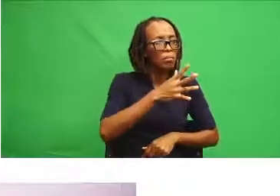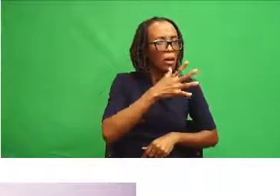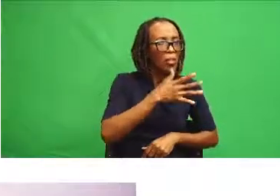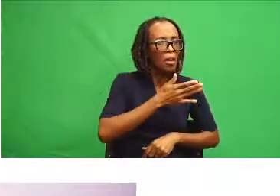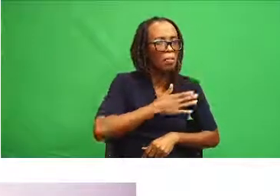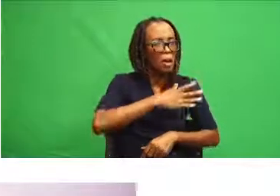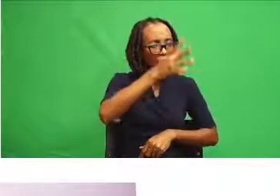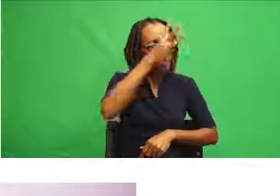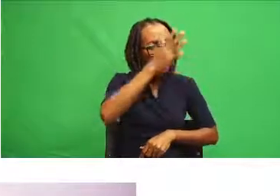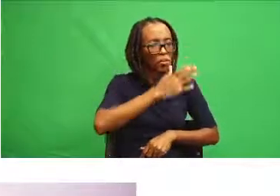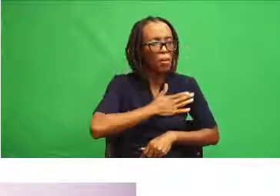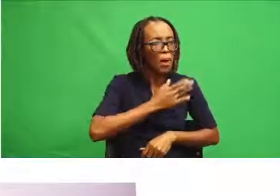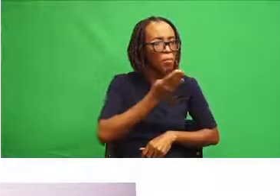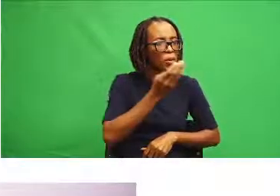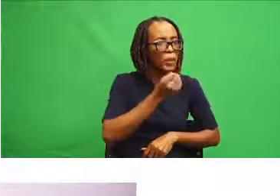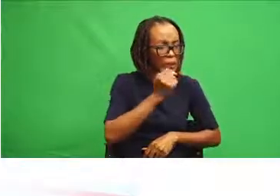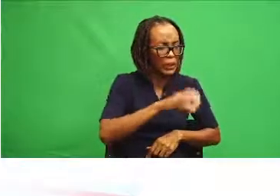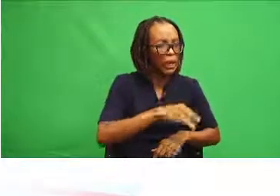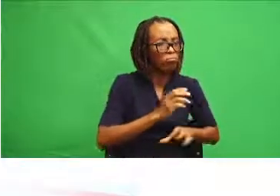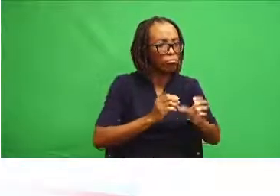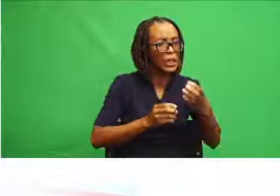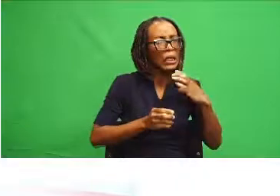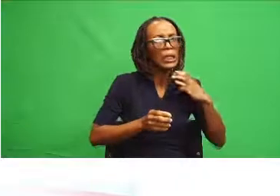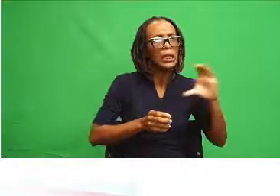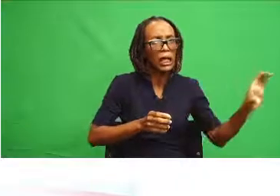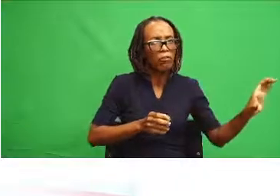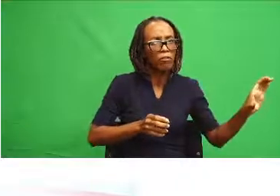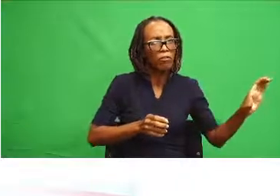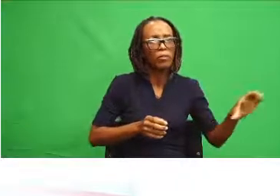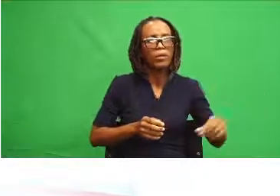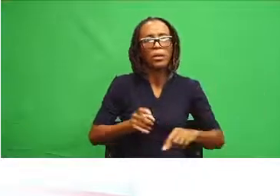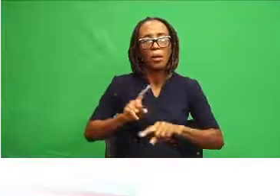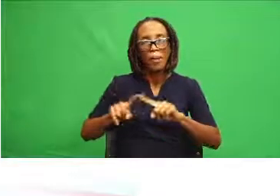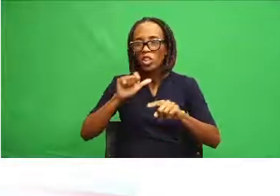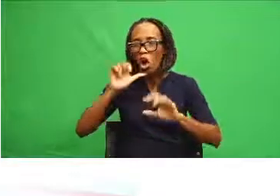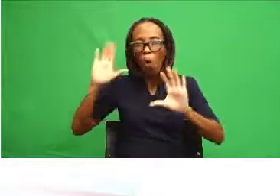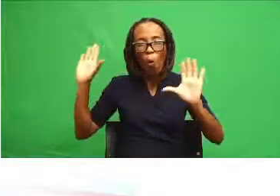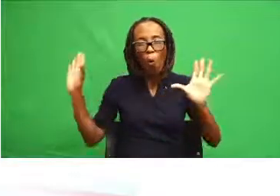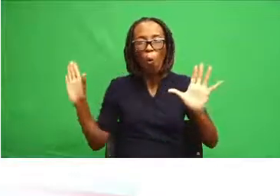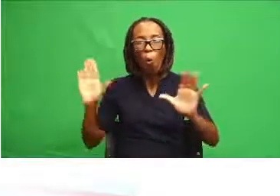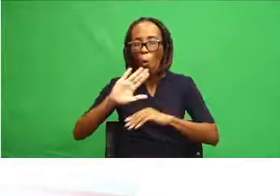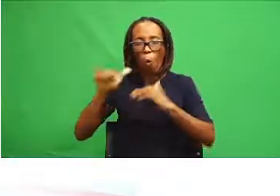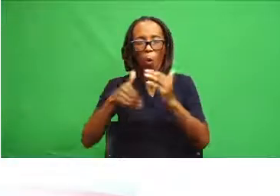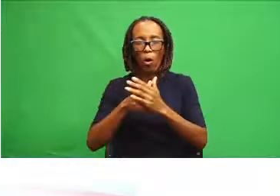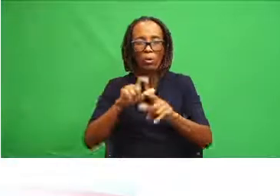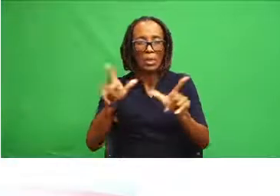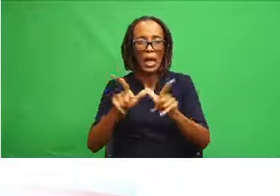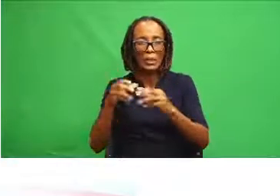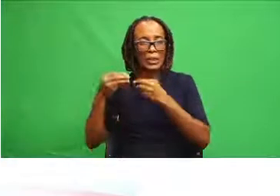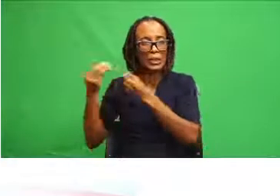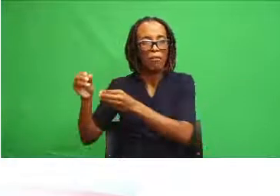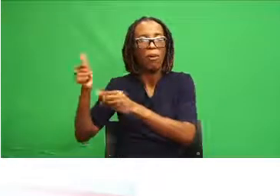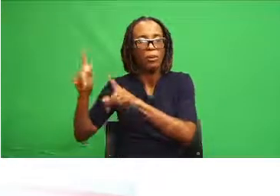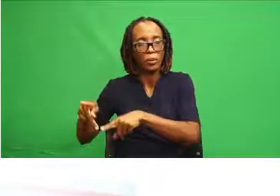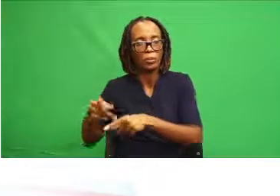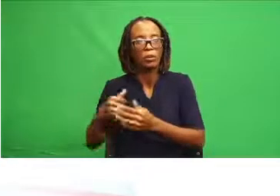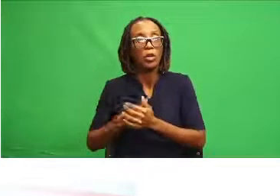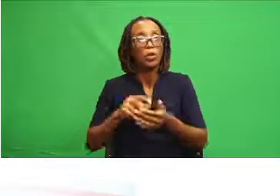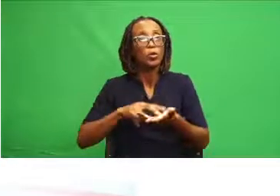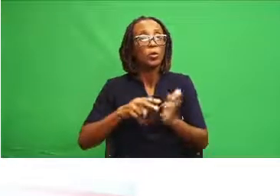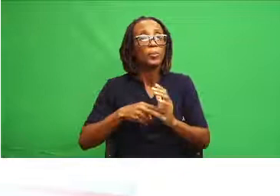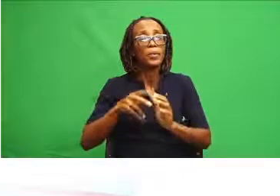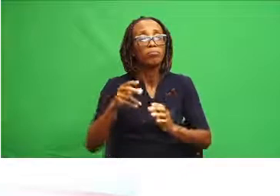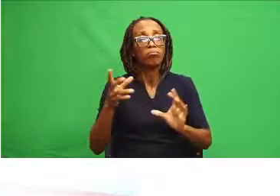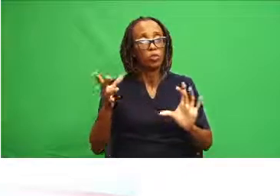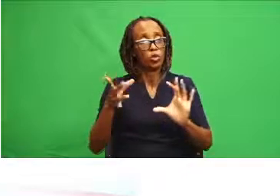the whole property. It can only speak to your portion of the property. All right? So joint tenancy